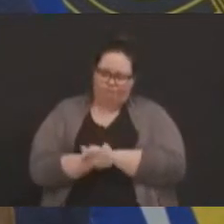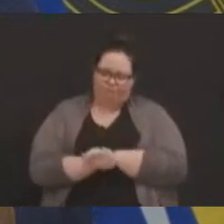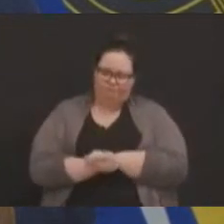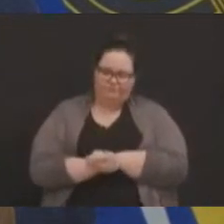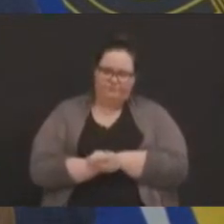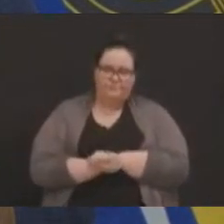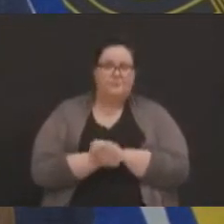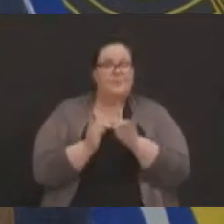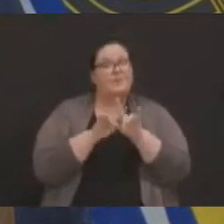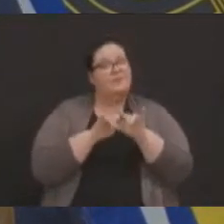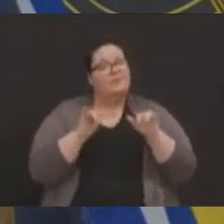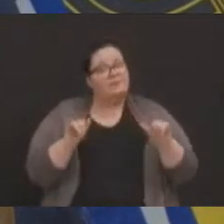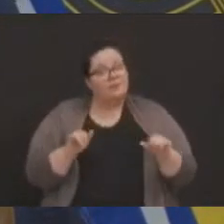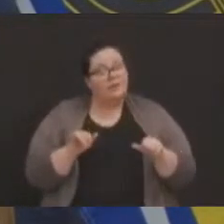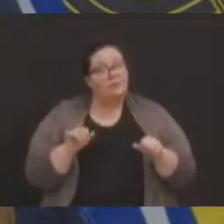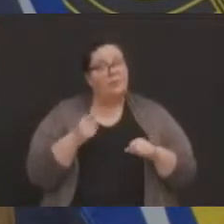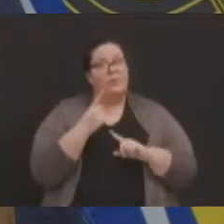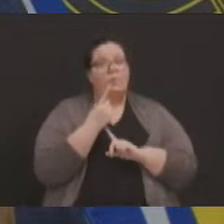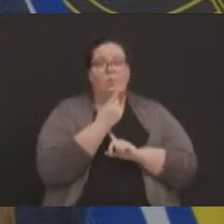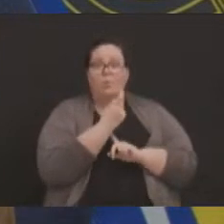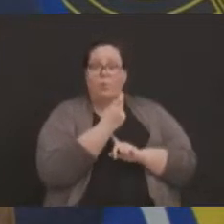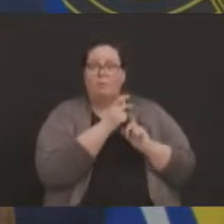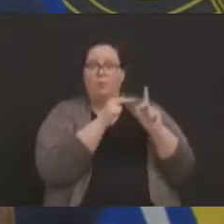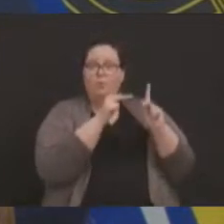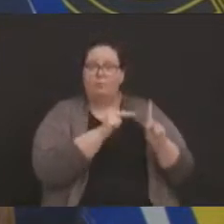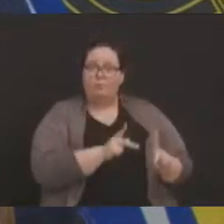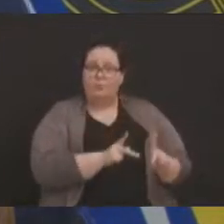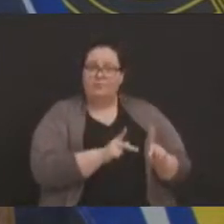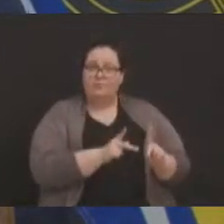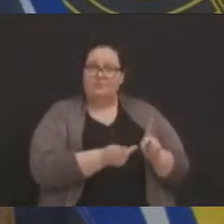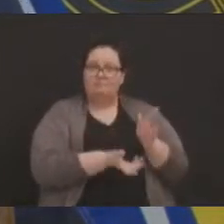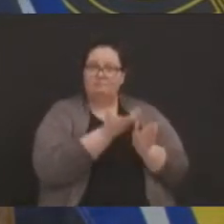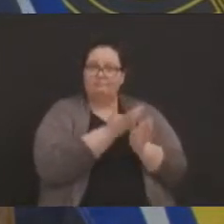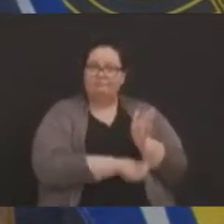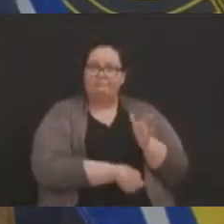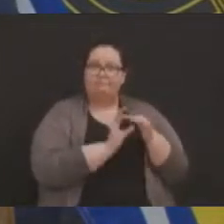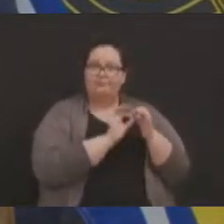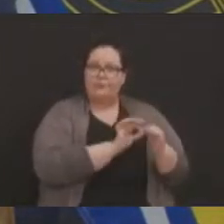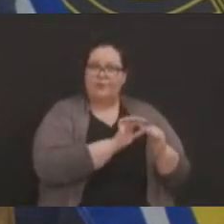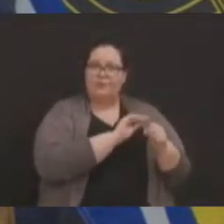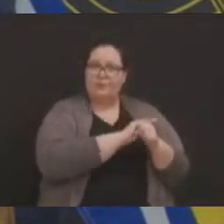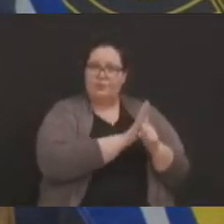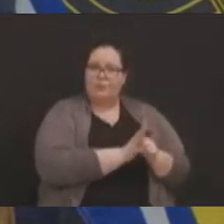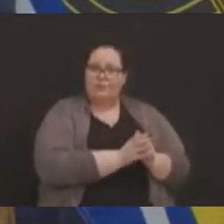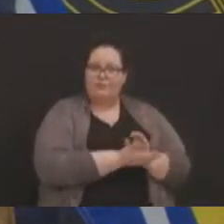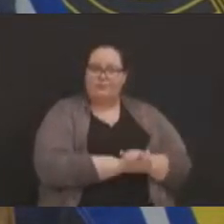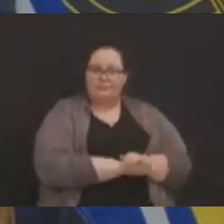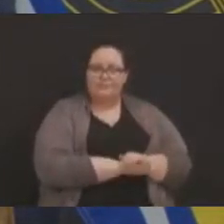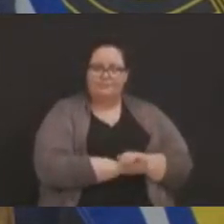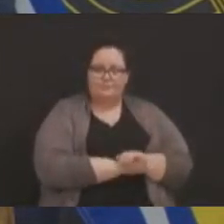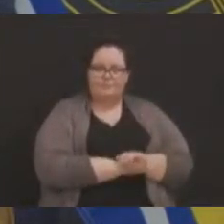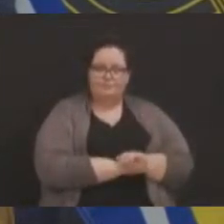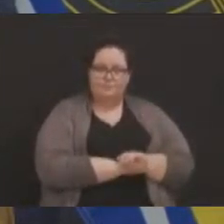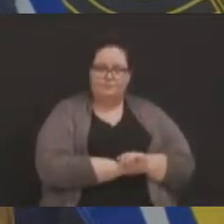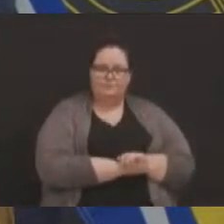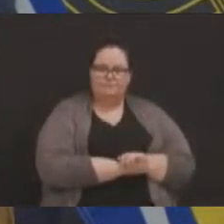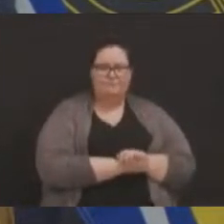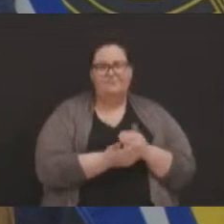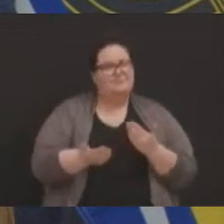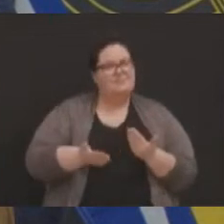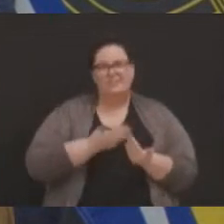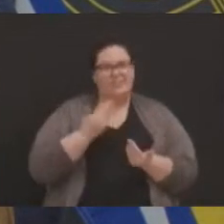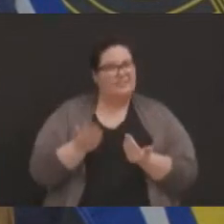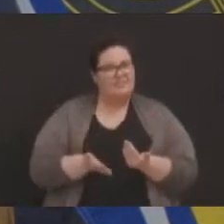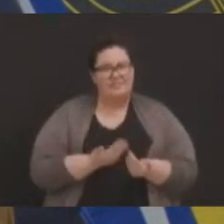that never gets easier, nor should it. On behalf of all New Brunswickers, I want to express sincere condolences to this